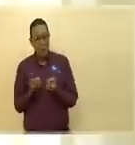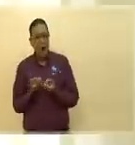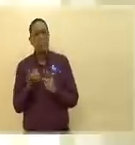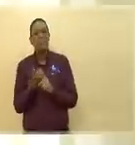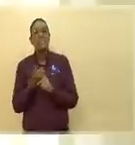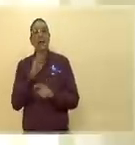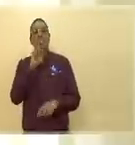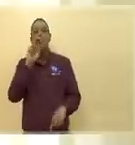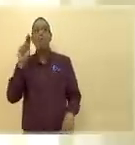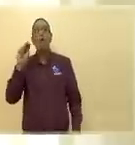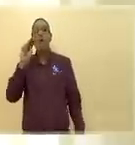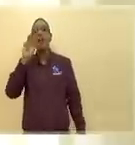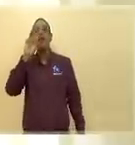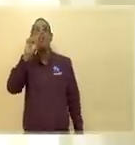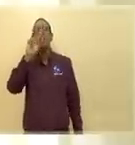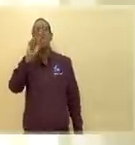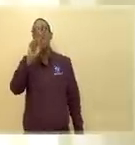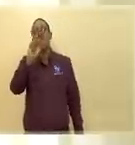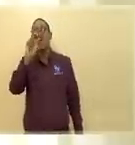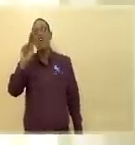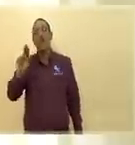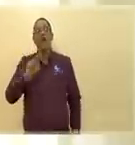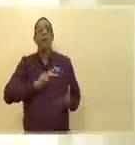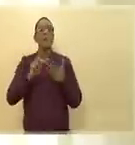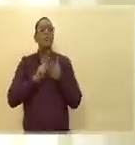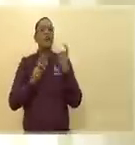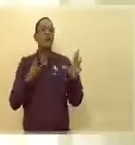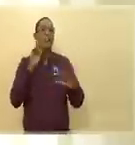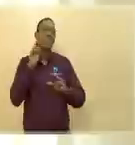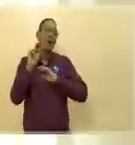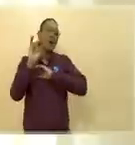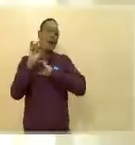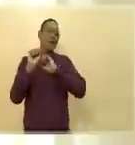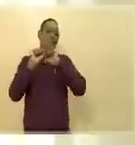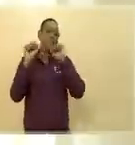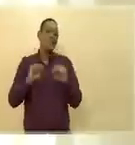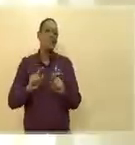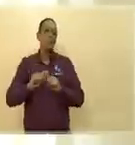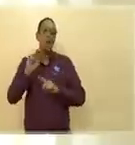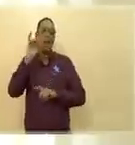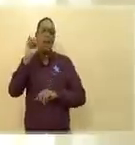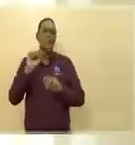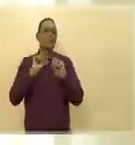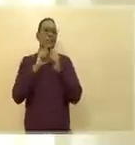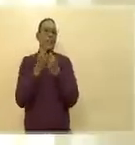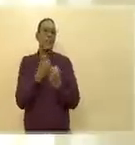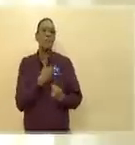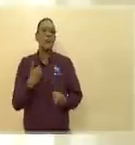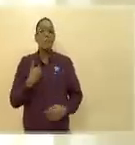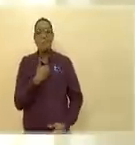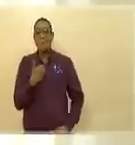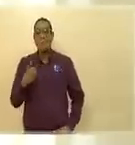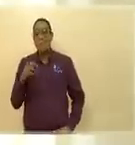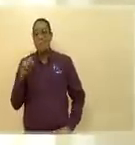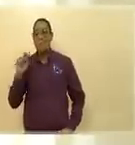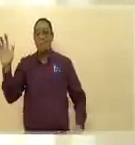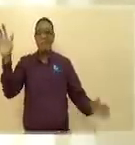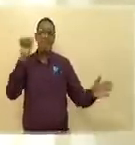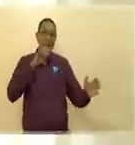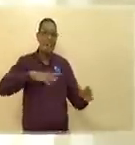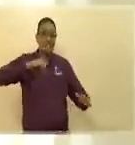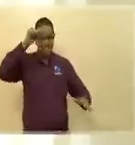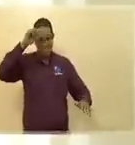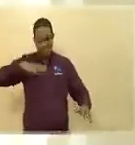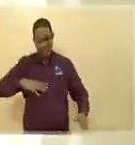Program Director for the National Identification System and the NIDS team members, members of the media, ladies and gentlemen,